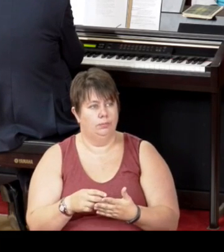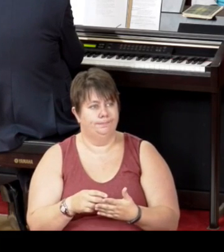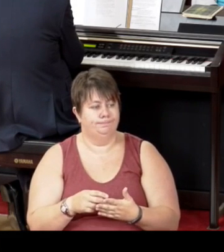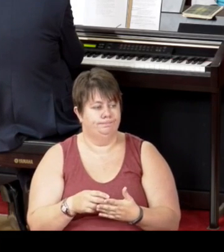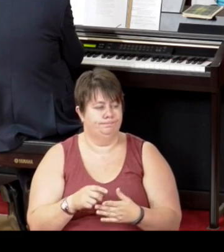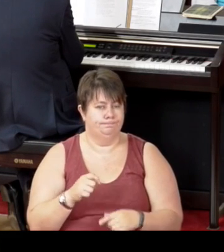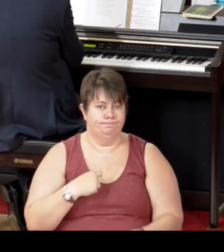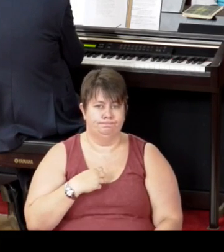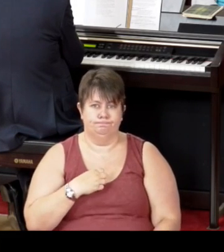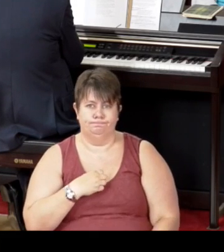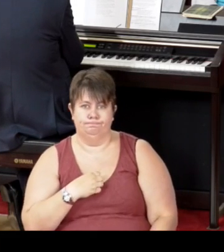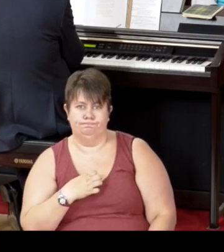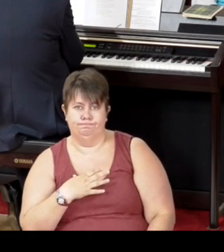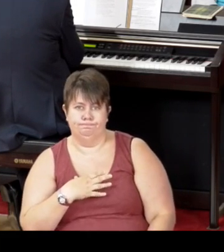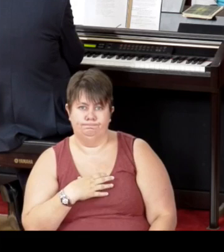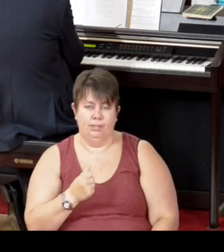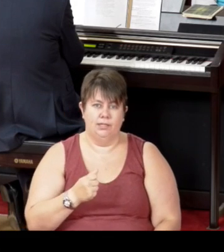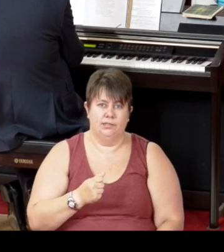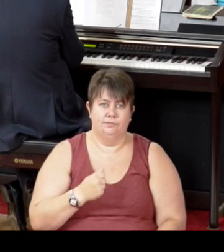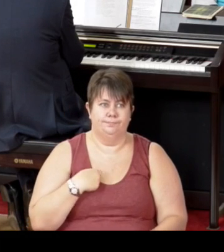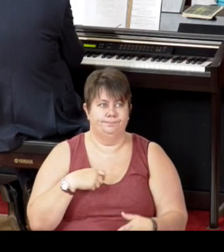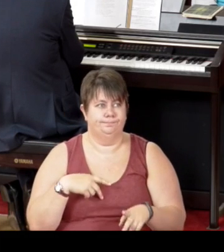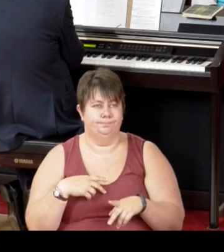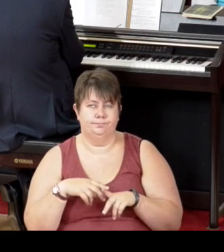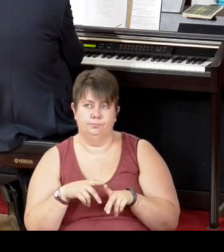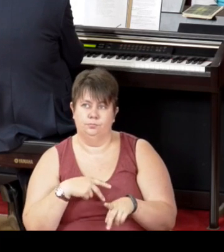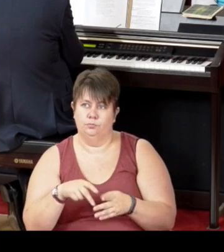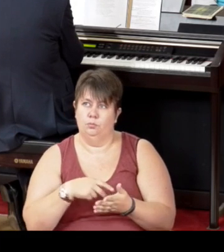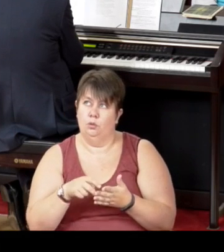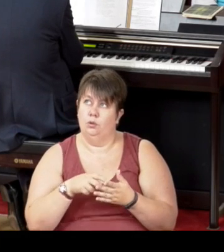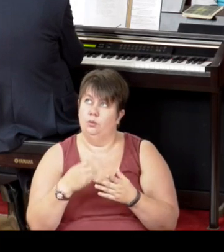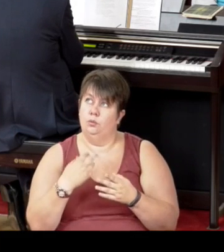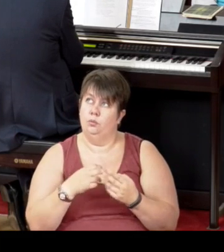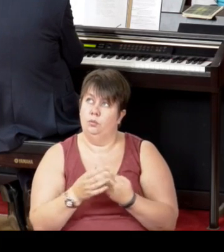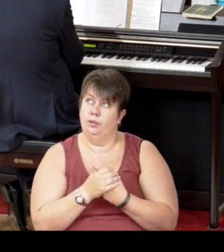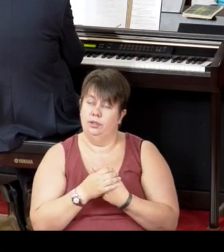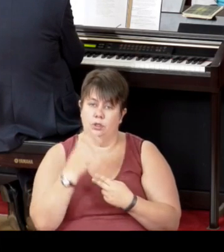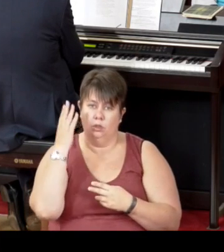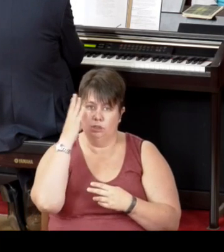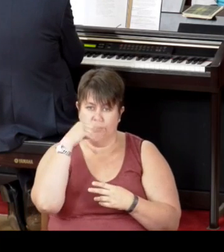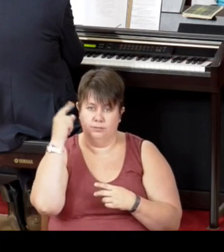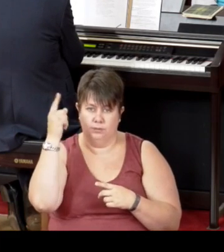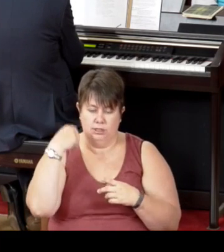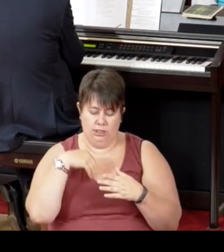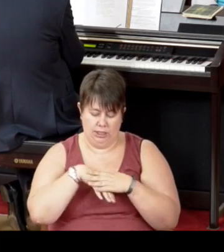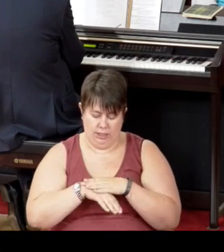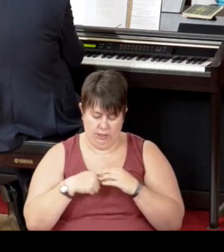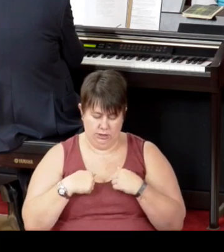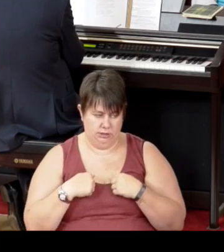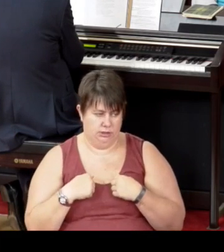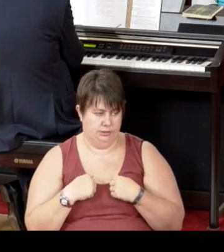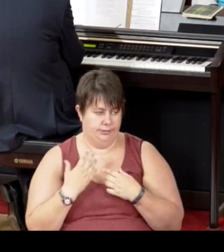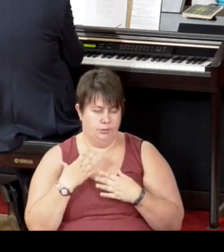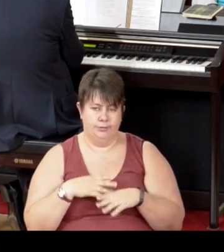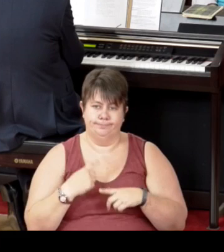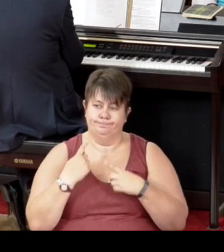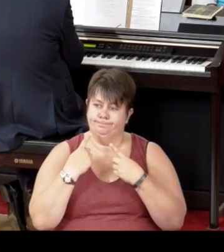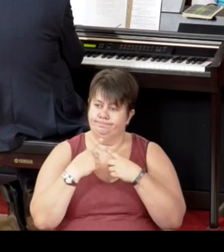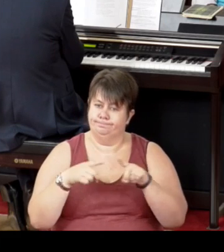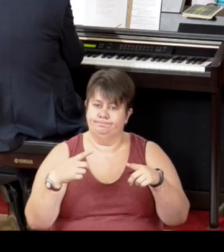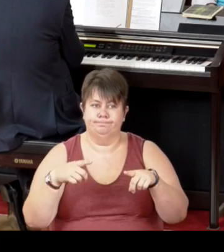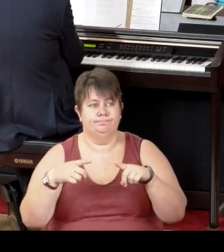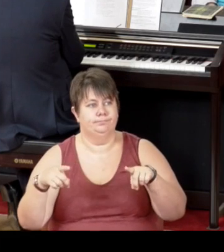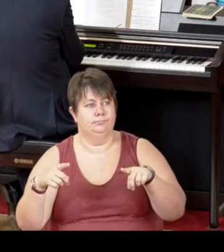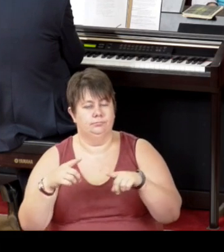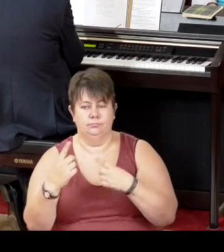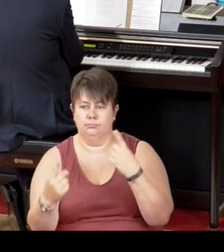believing that we have the power of your Holy Spirit with us and within us, helping us tell others of the good news of